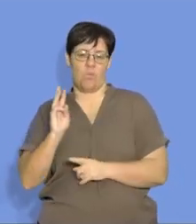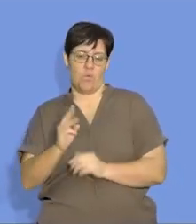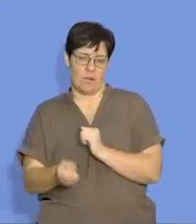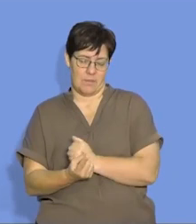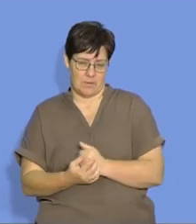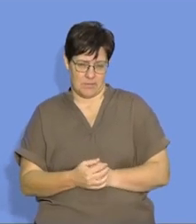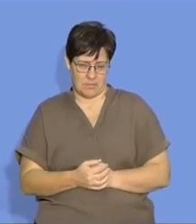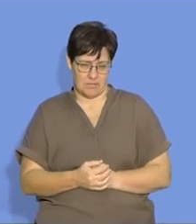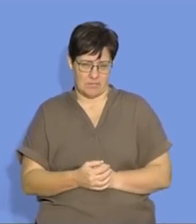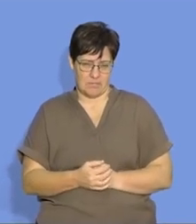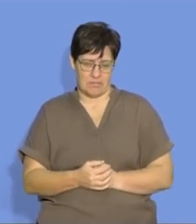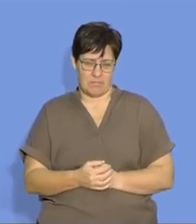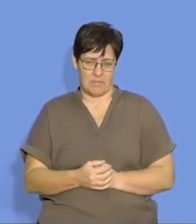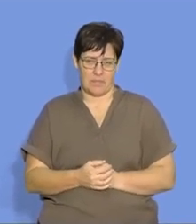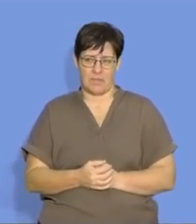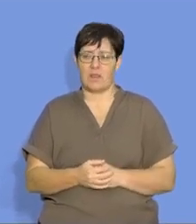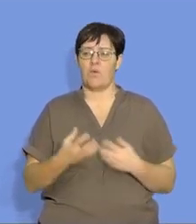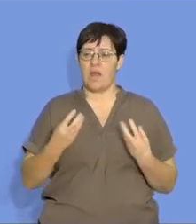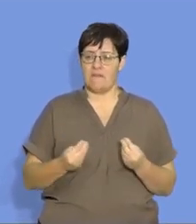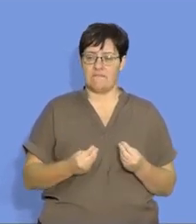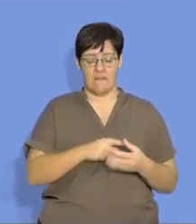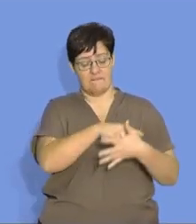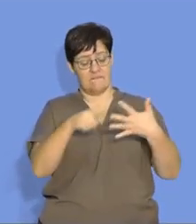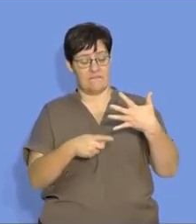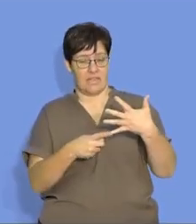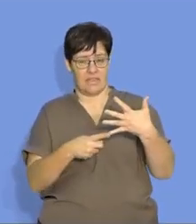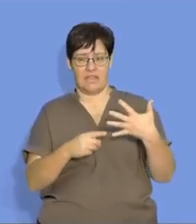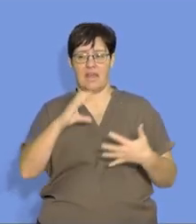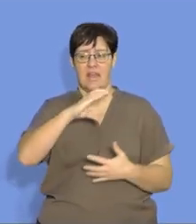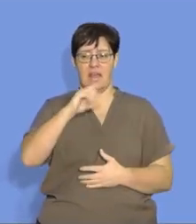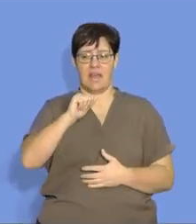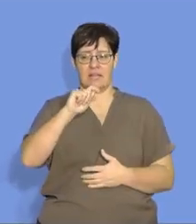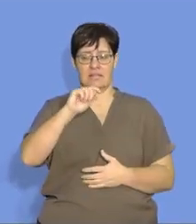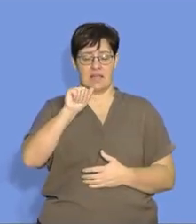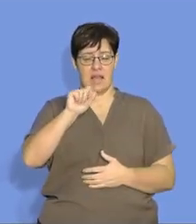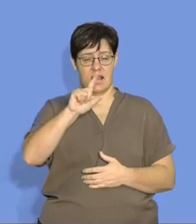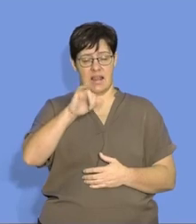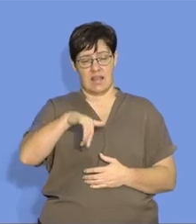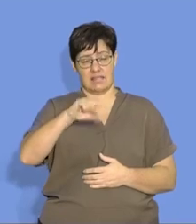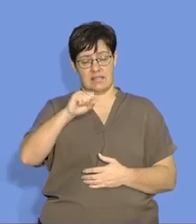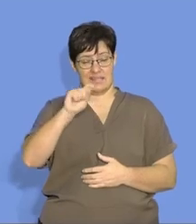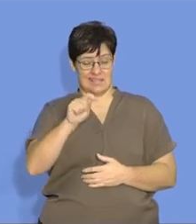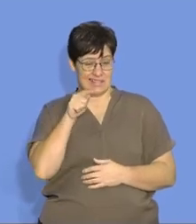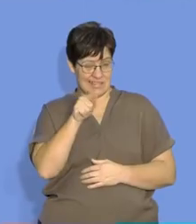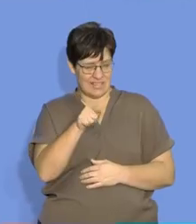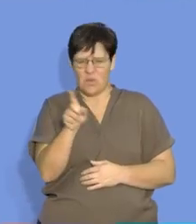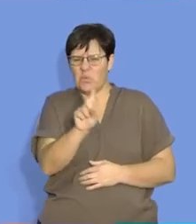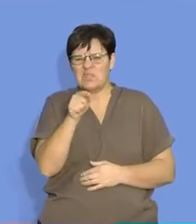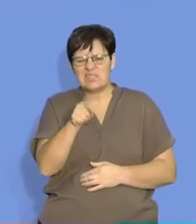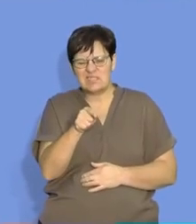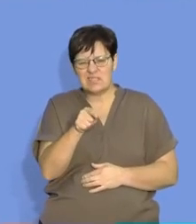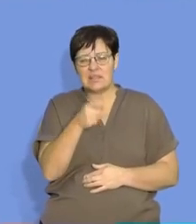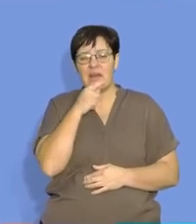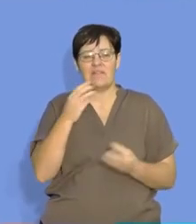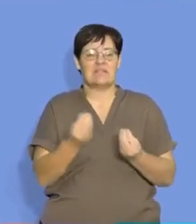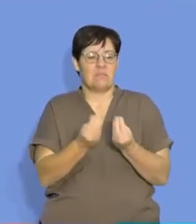longer time. Then catalyst. When we get to catalyst, firstly, I would like to say that a catalyst